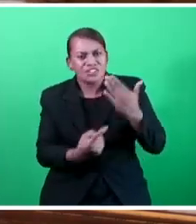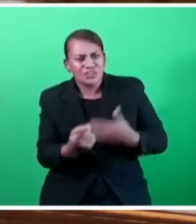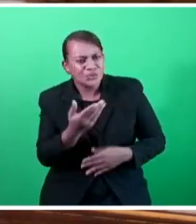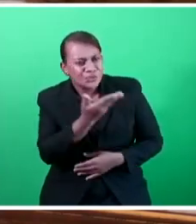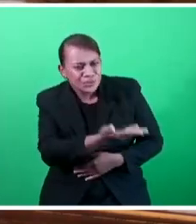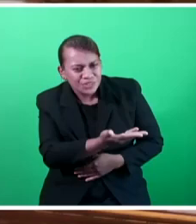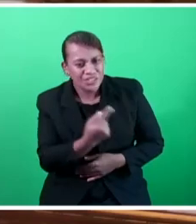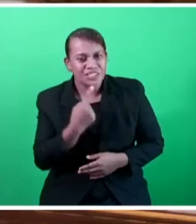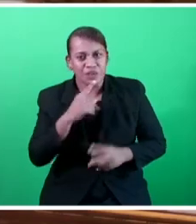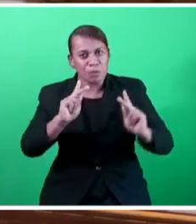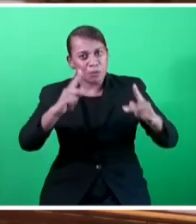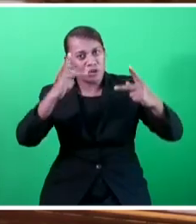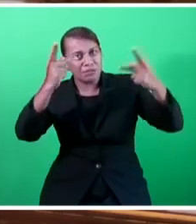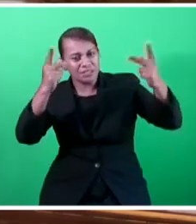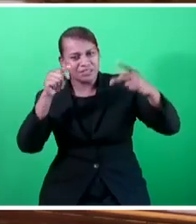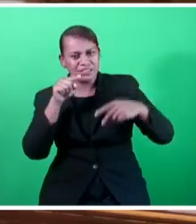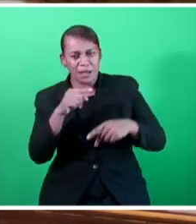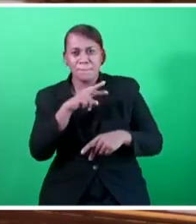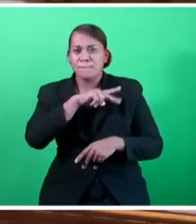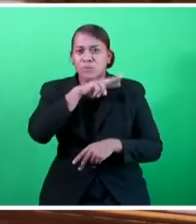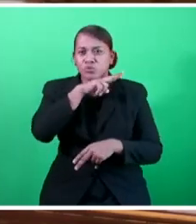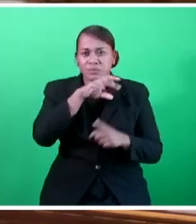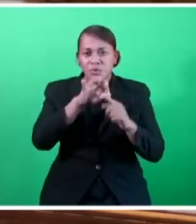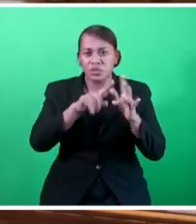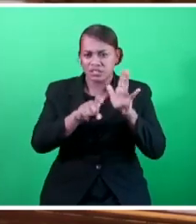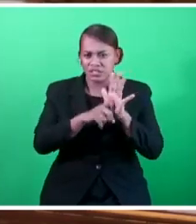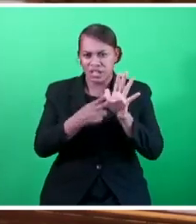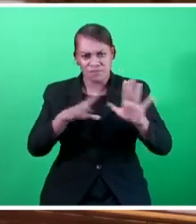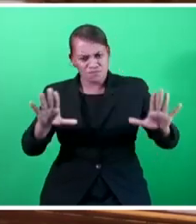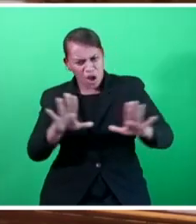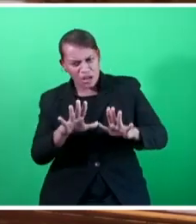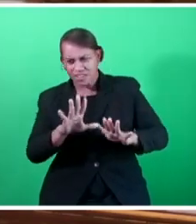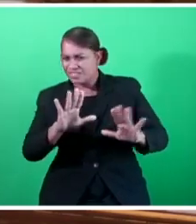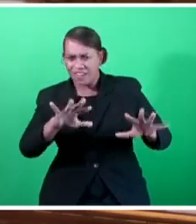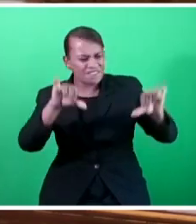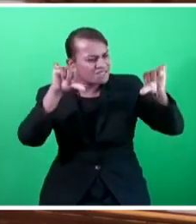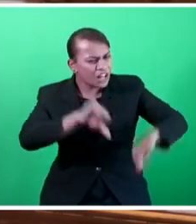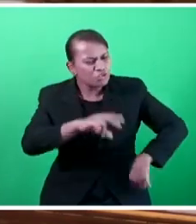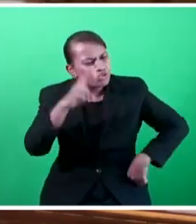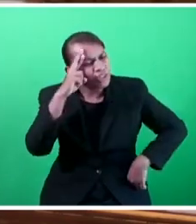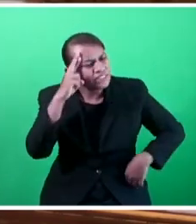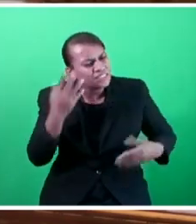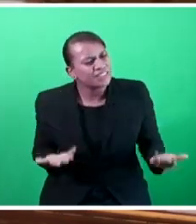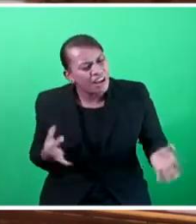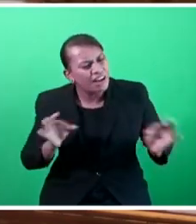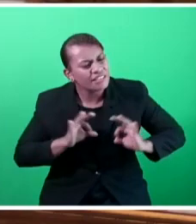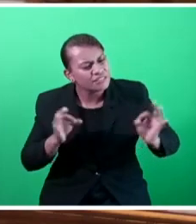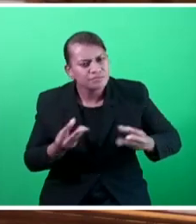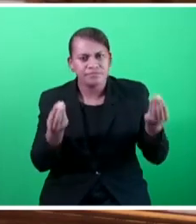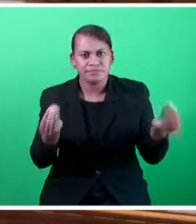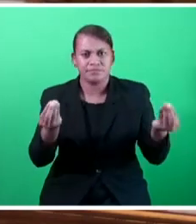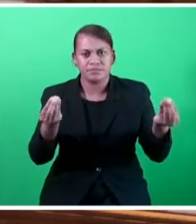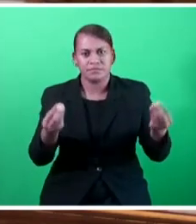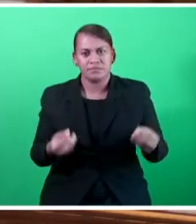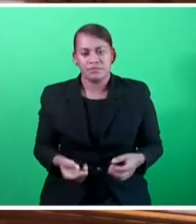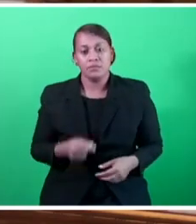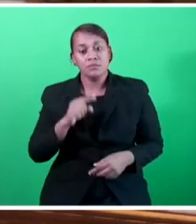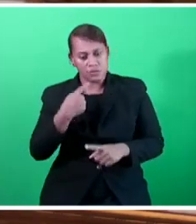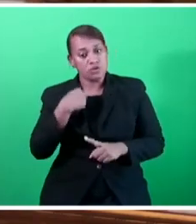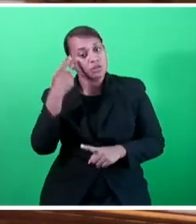her reasoning is totally off base. But I think she already knows